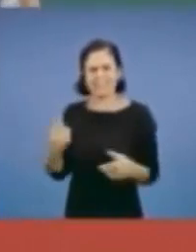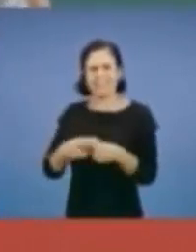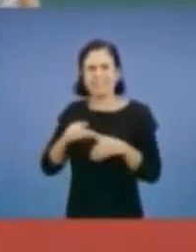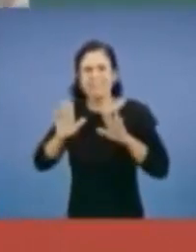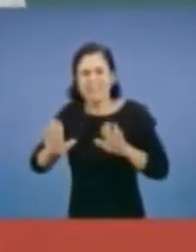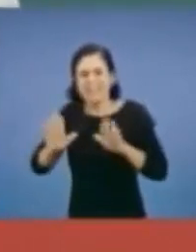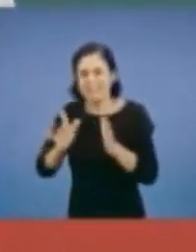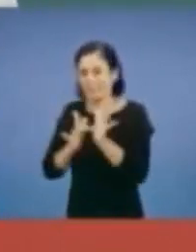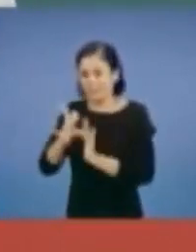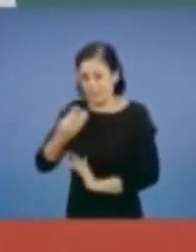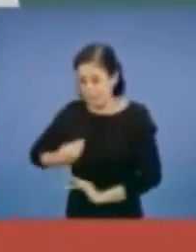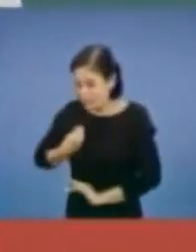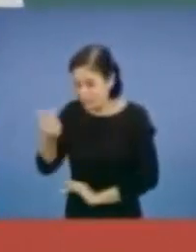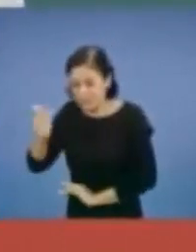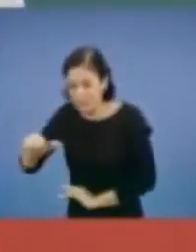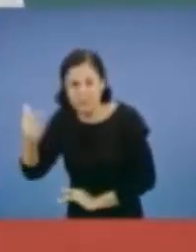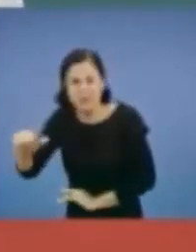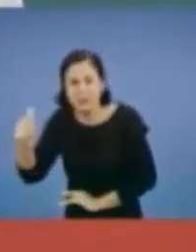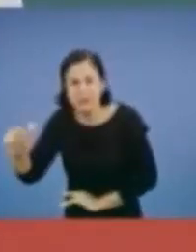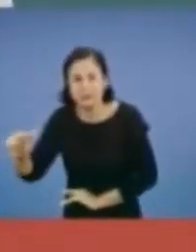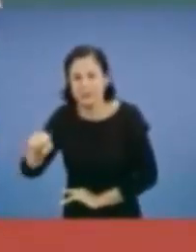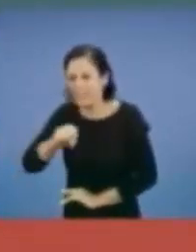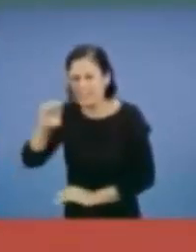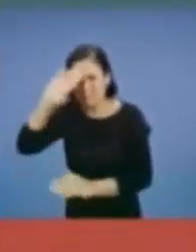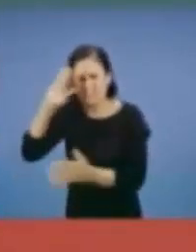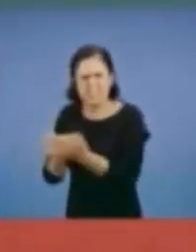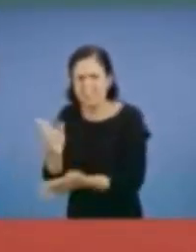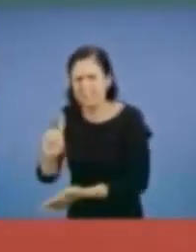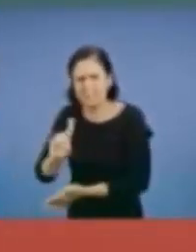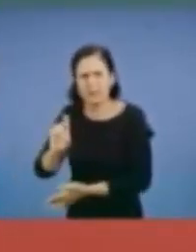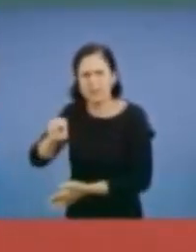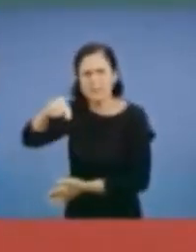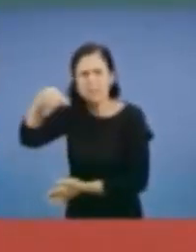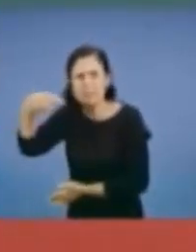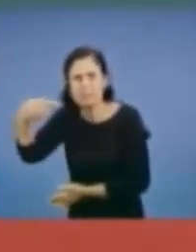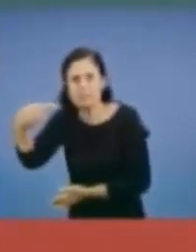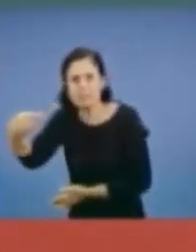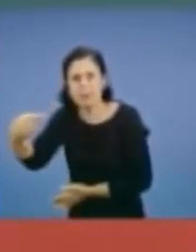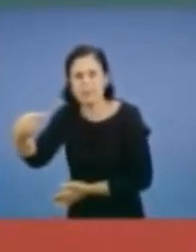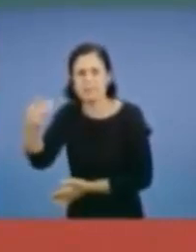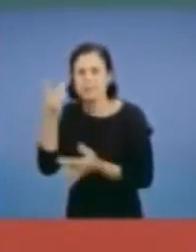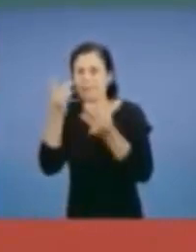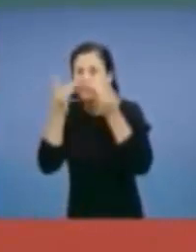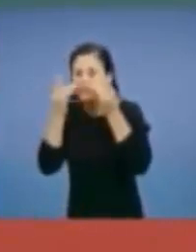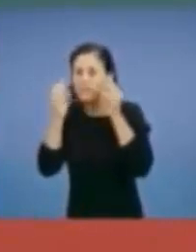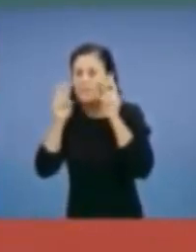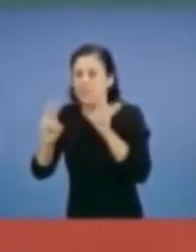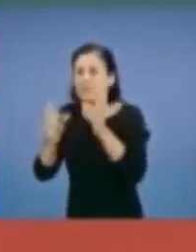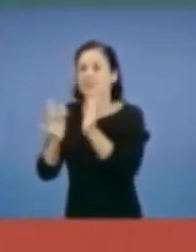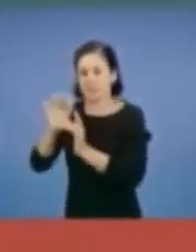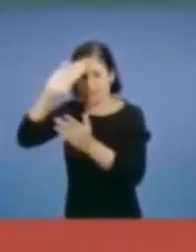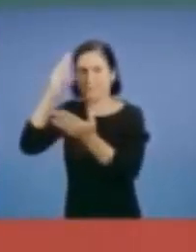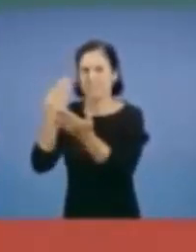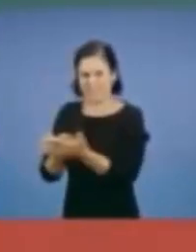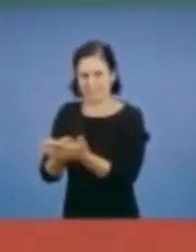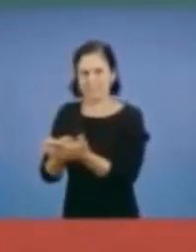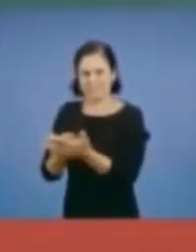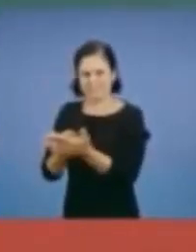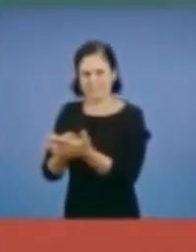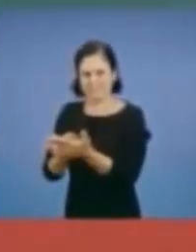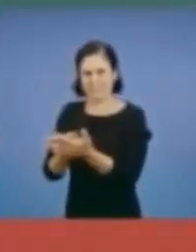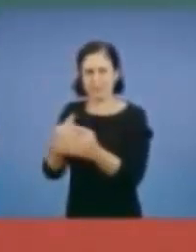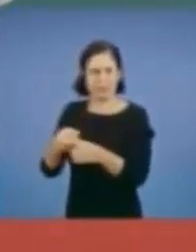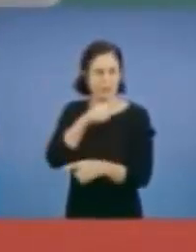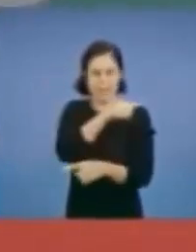not understanding anything. But after Jesus resurrected, nobody believed. They only believed after they saw